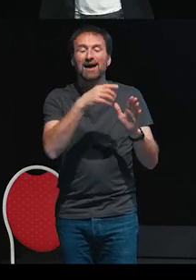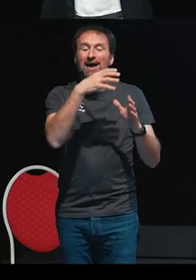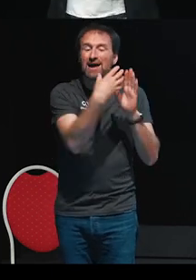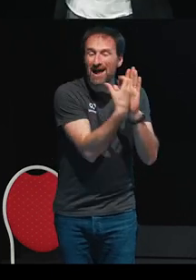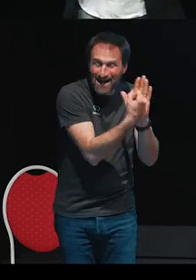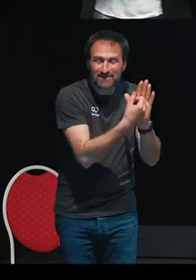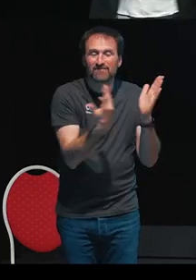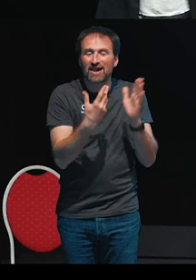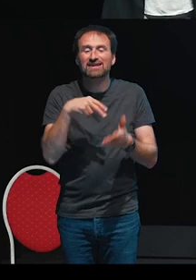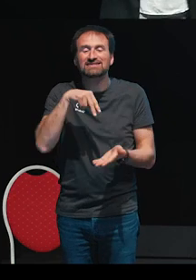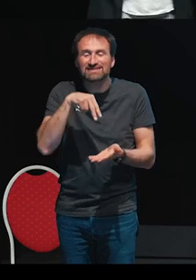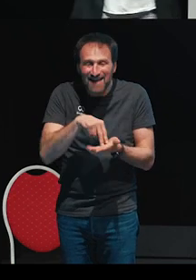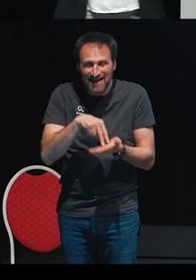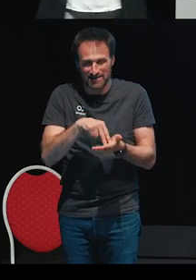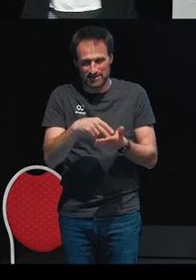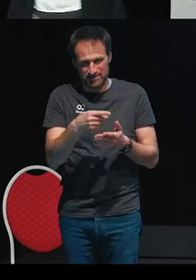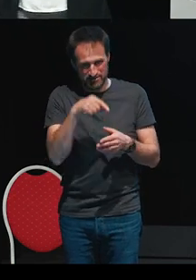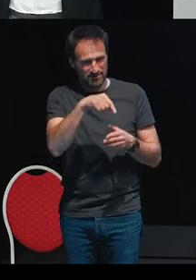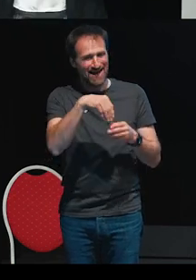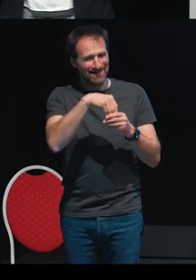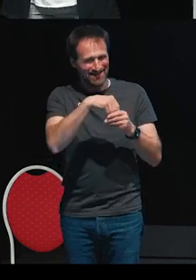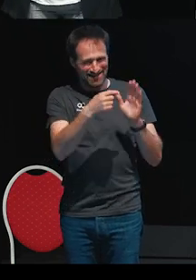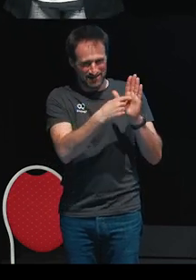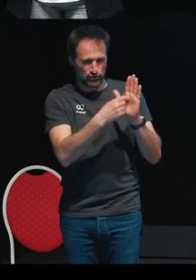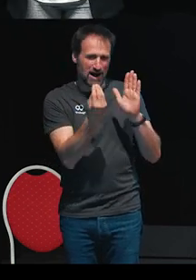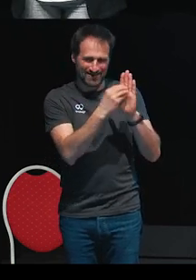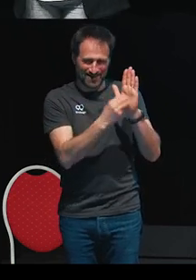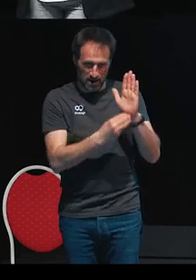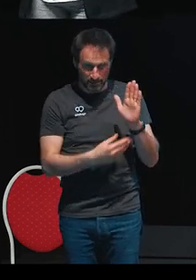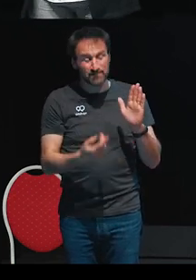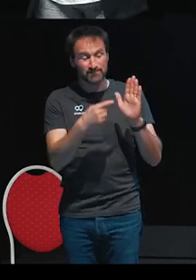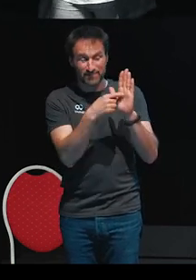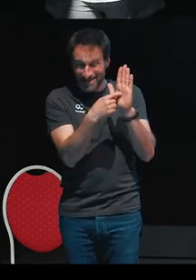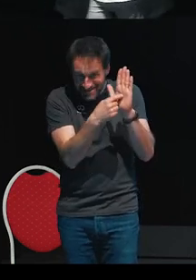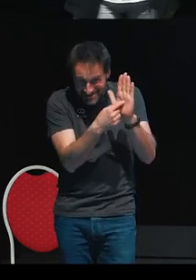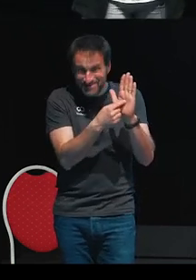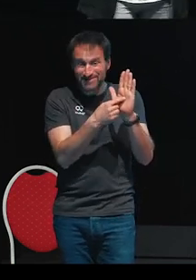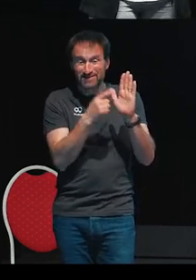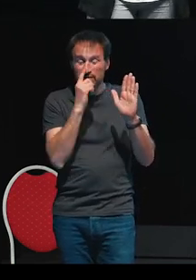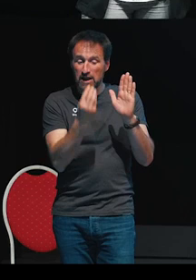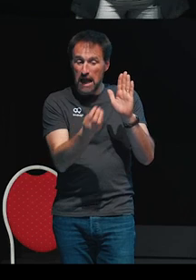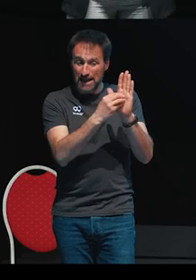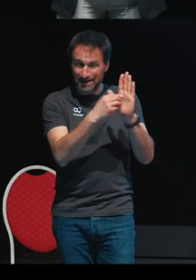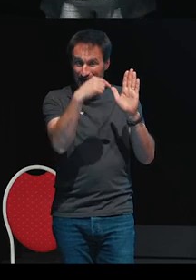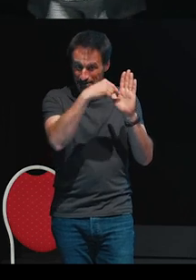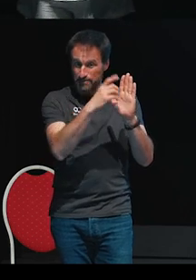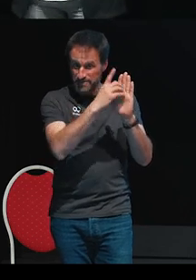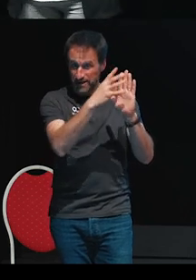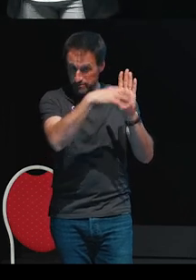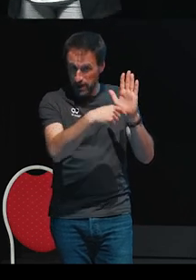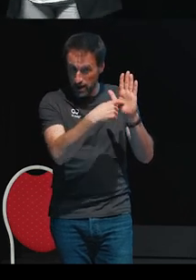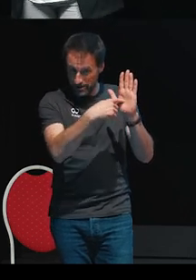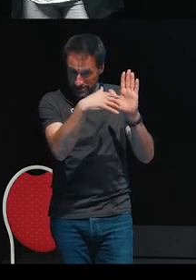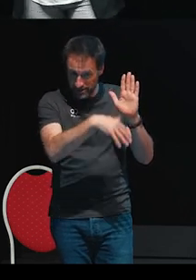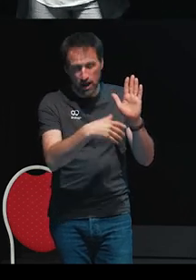So in that case, when the entity is in the database Let's say that I have 10